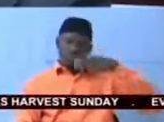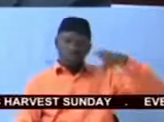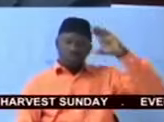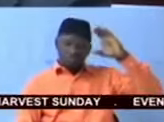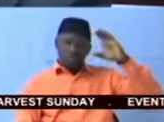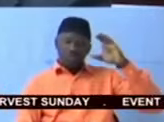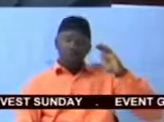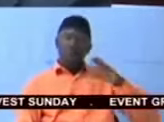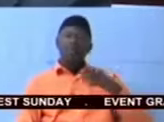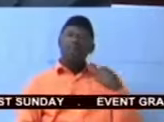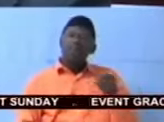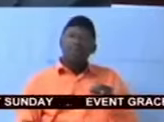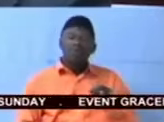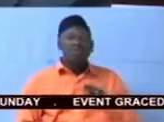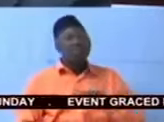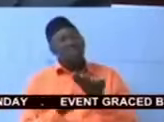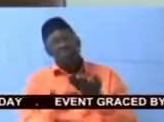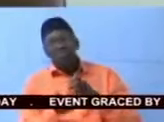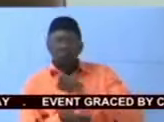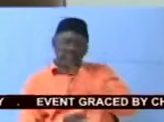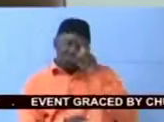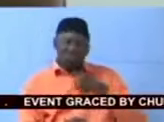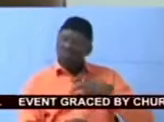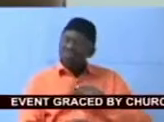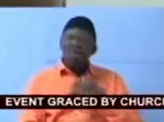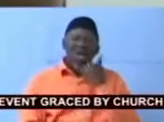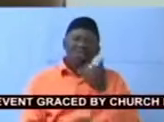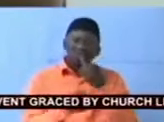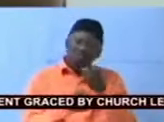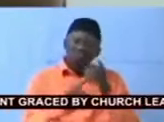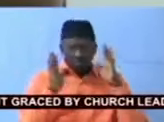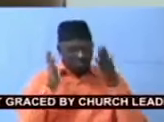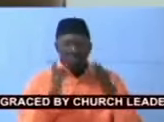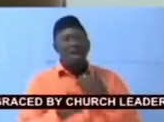commissioners for any questions they may have for you.